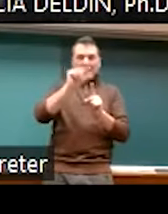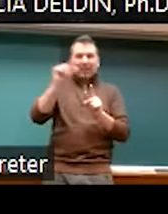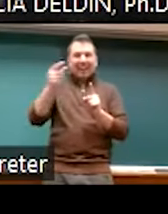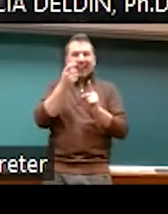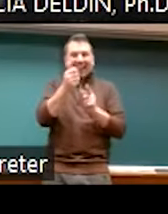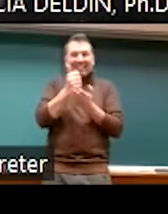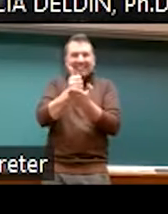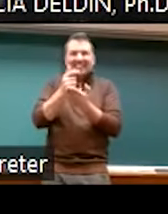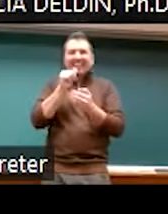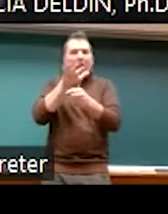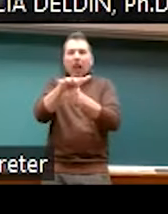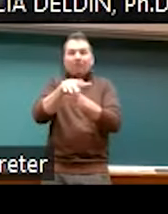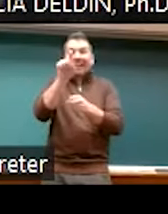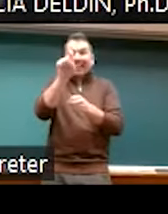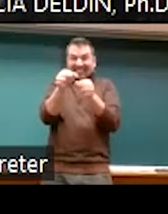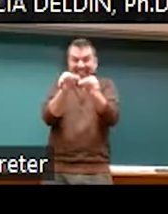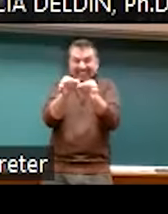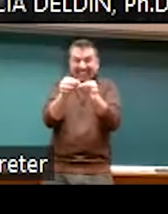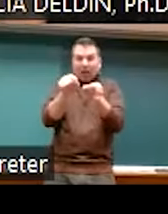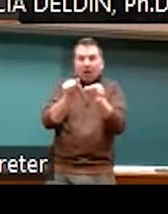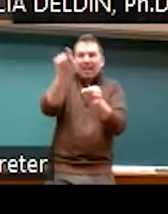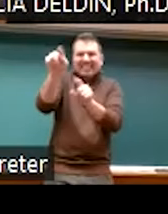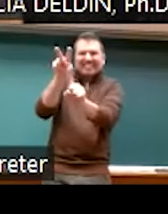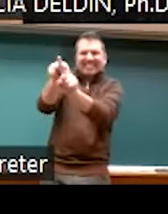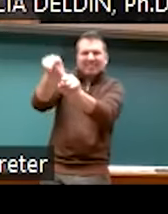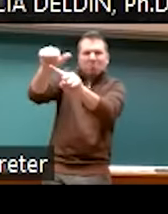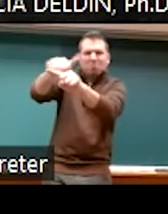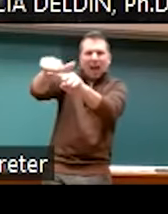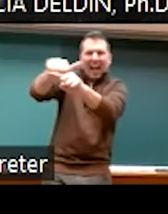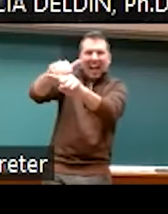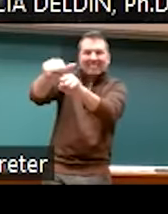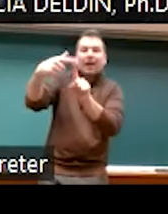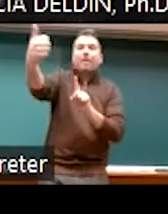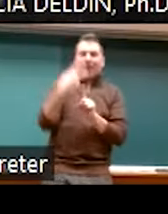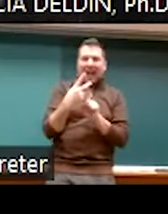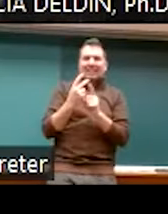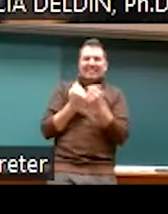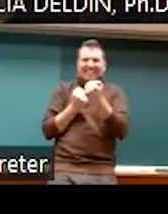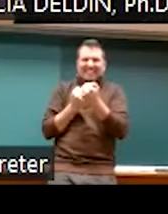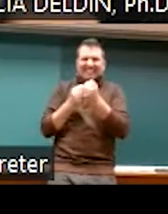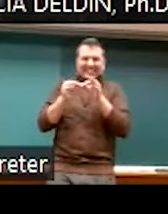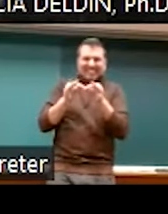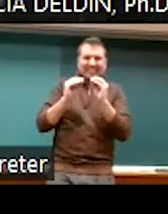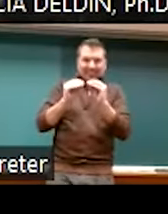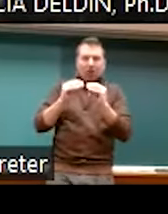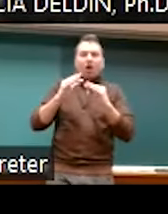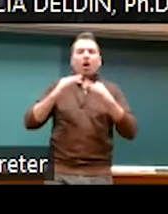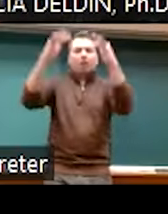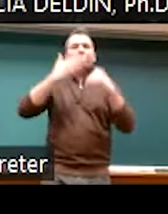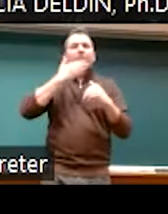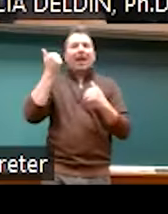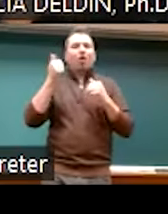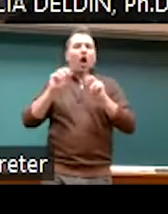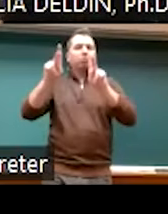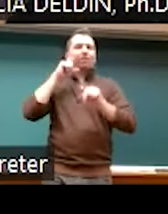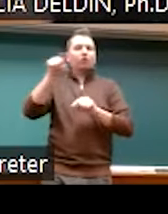instead of weighing in, people check in with a mood measure online. They, again, we screen for any kind